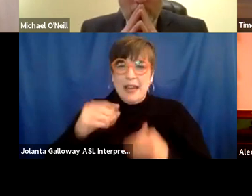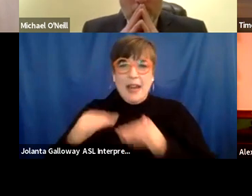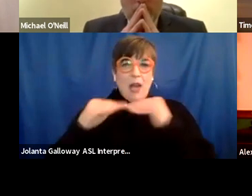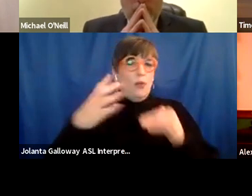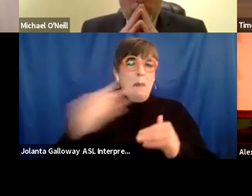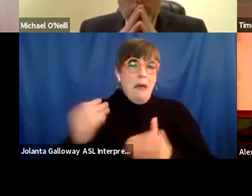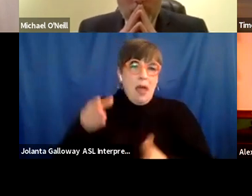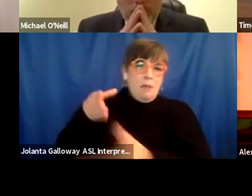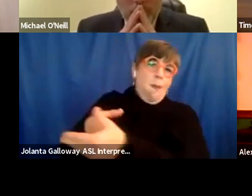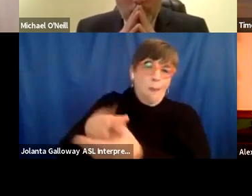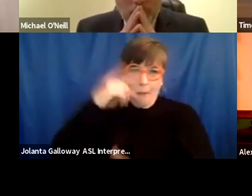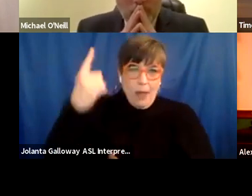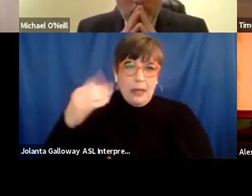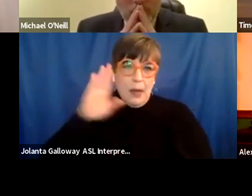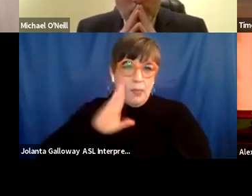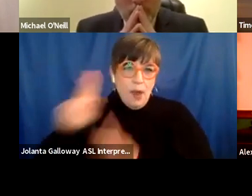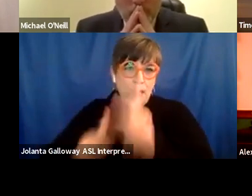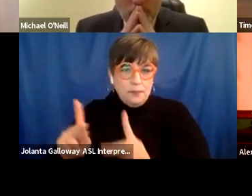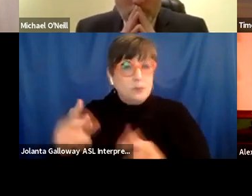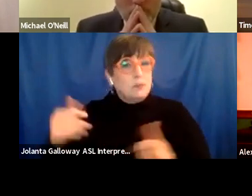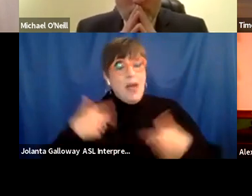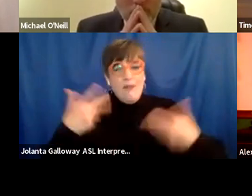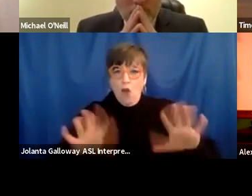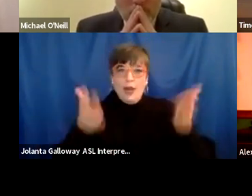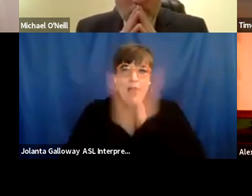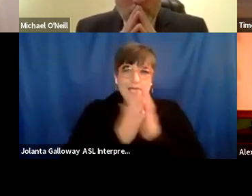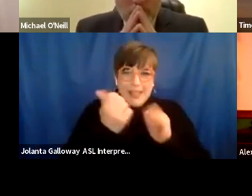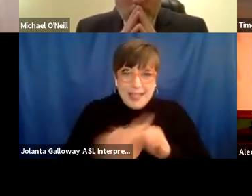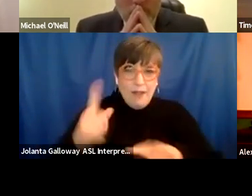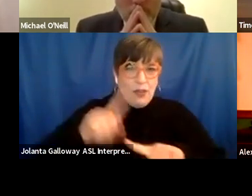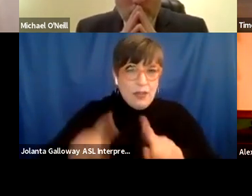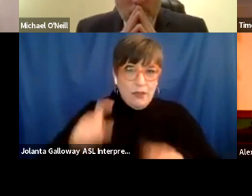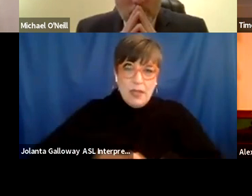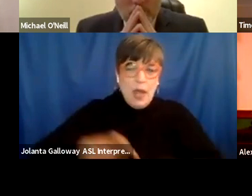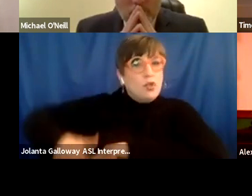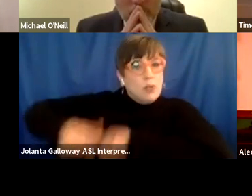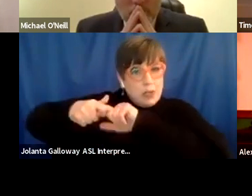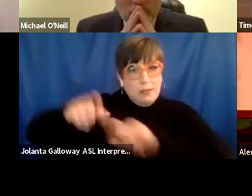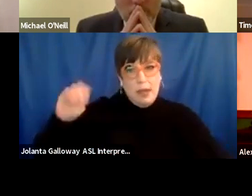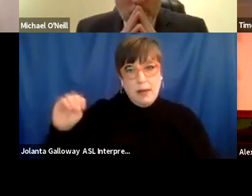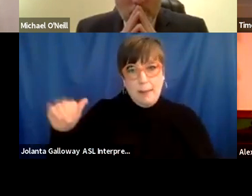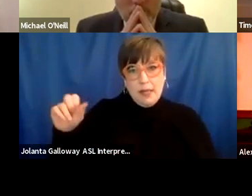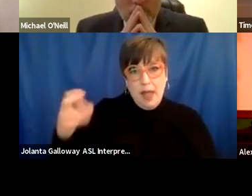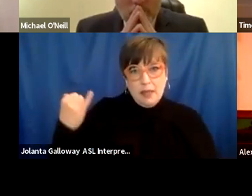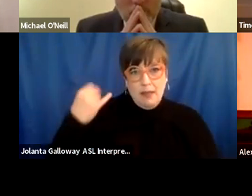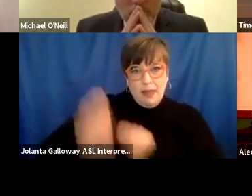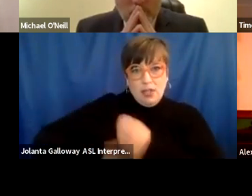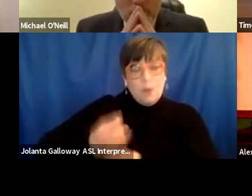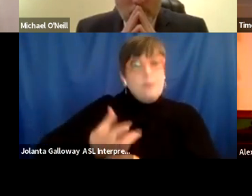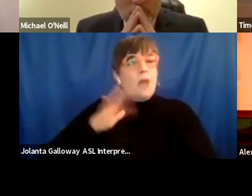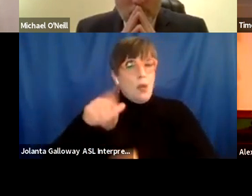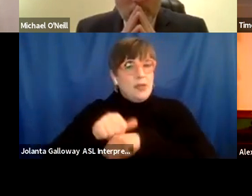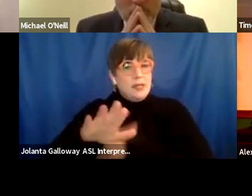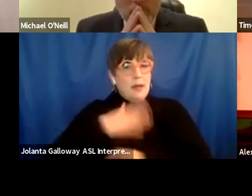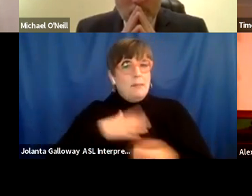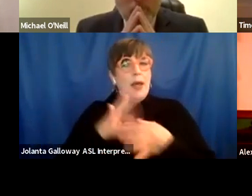many times that you pass a resolution calling for the suspension of MCAS this year. I will send the rest of my